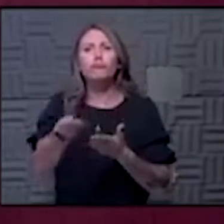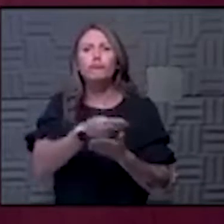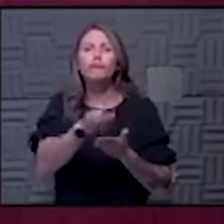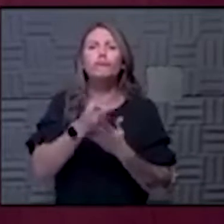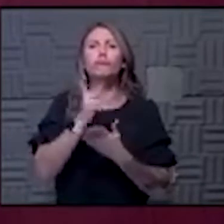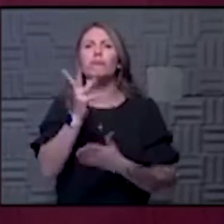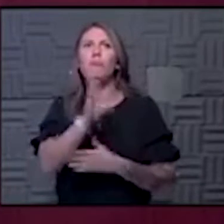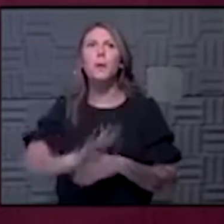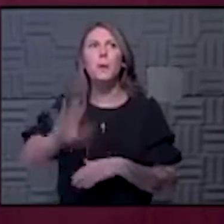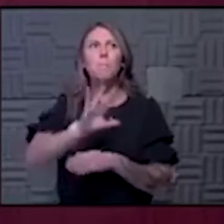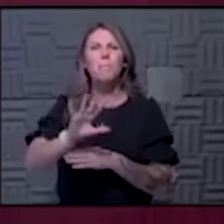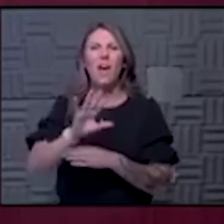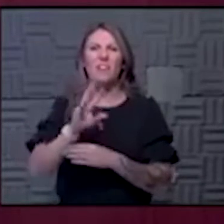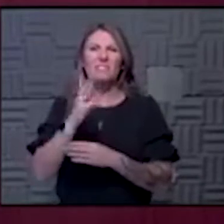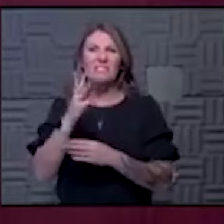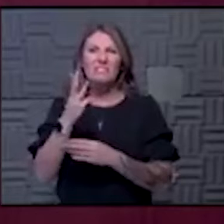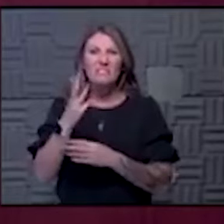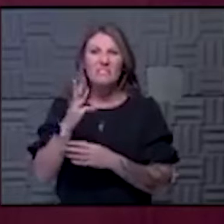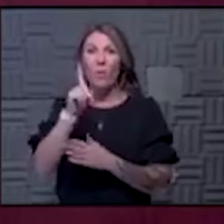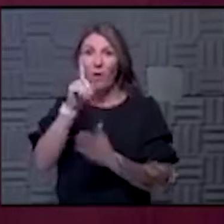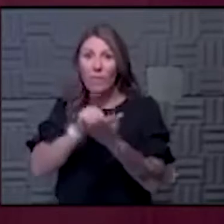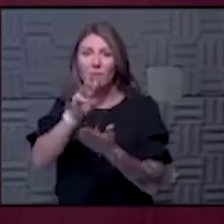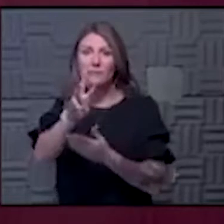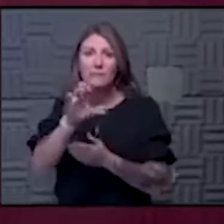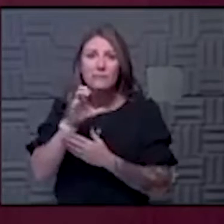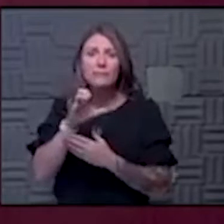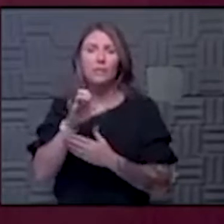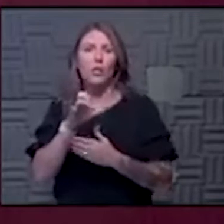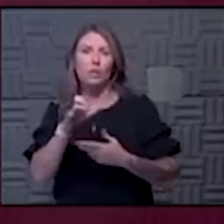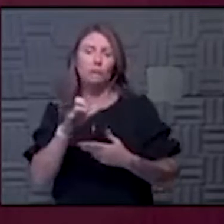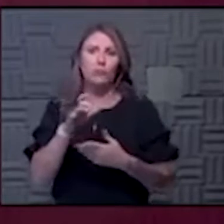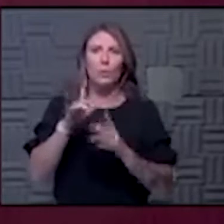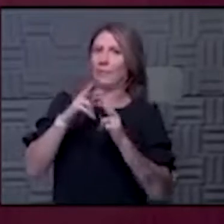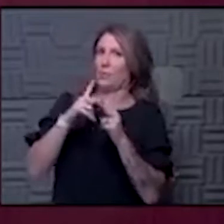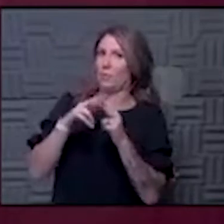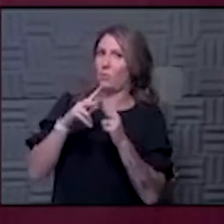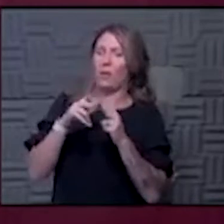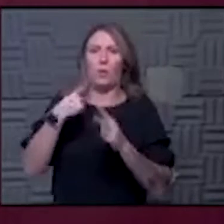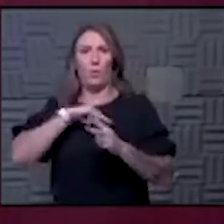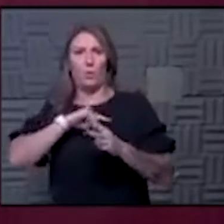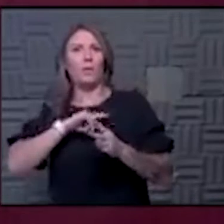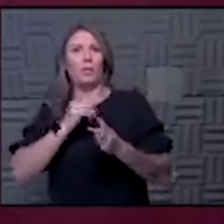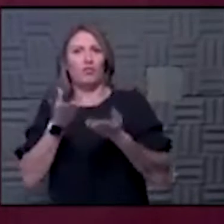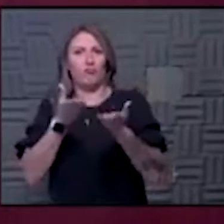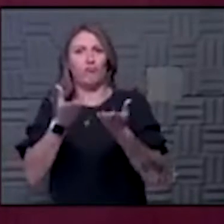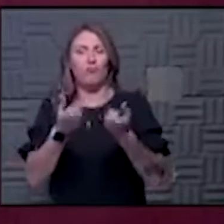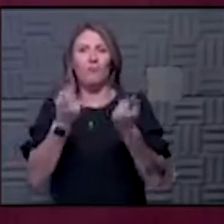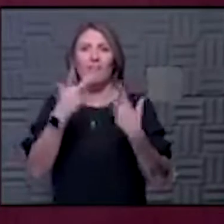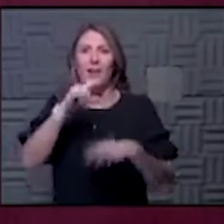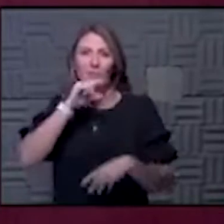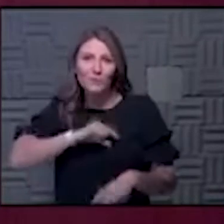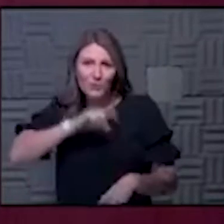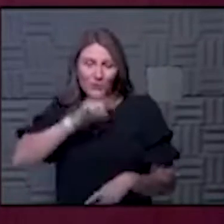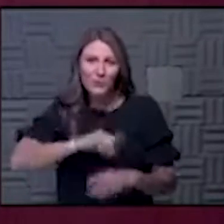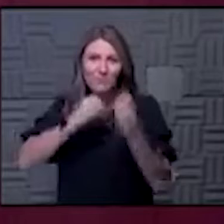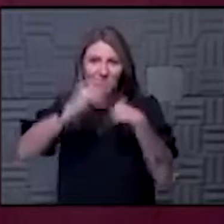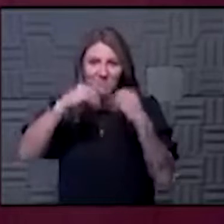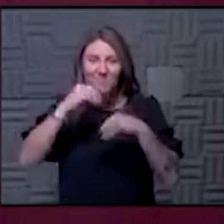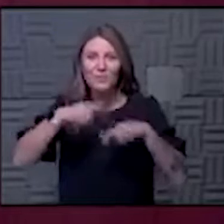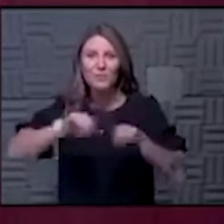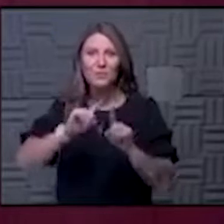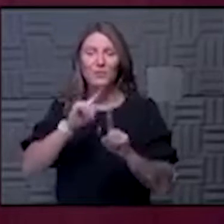meals between lunch and dinner, so you can have your choice either way. So we serve a lot of turkey meals on Thanksgiving, and we expect to